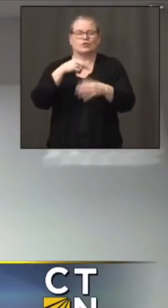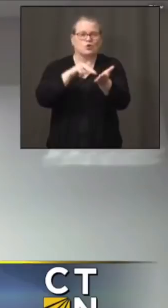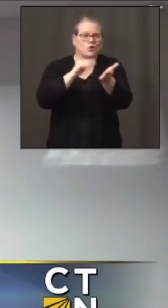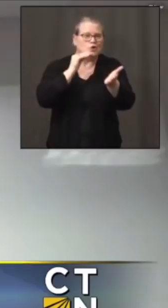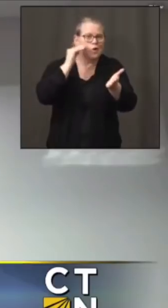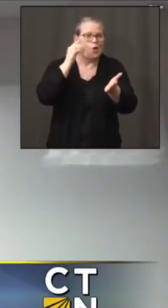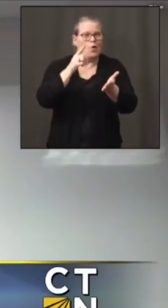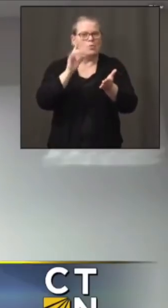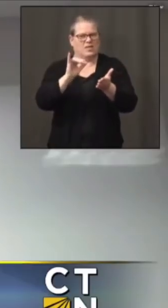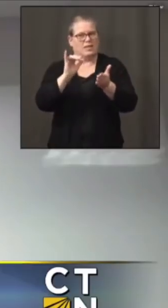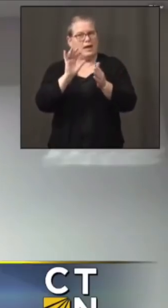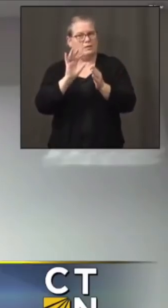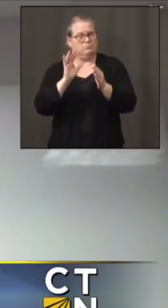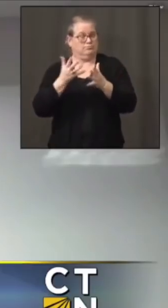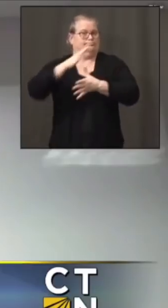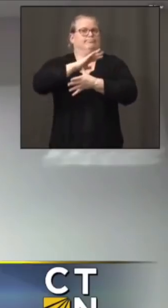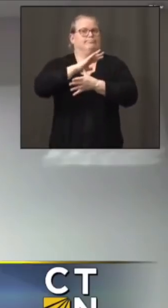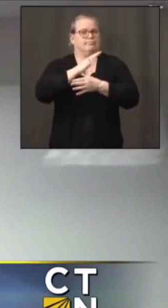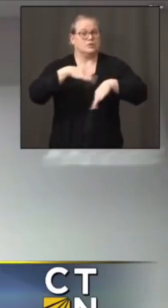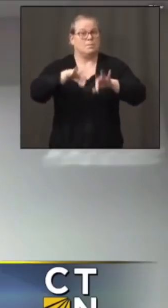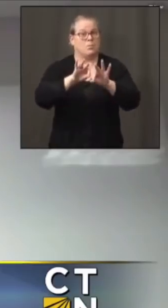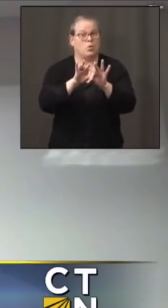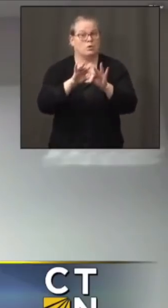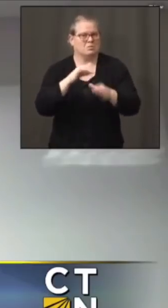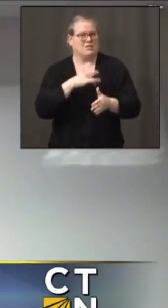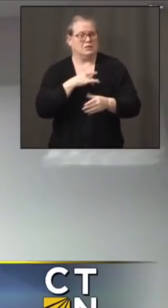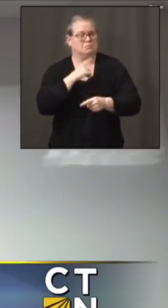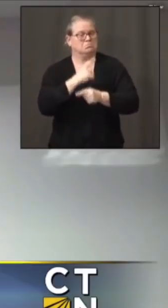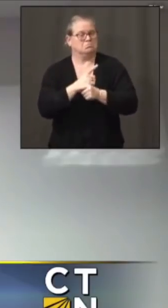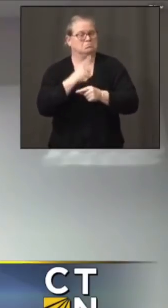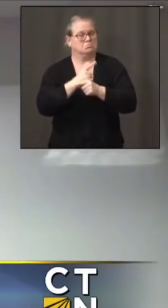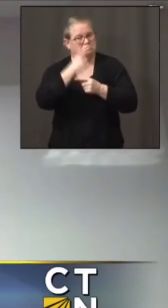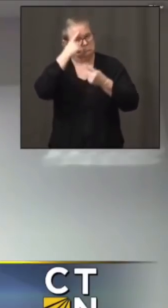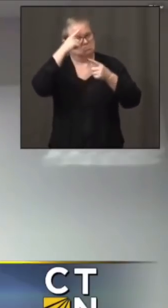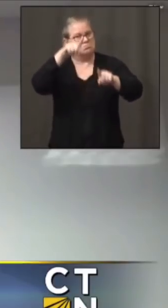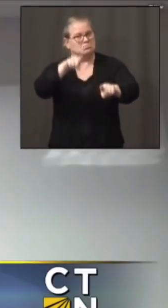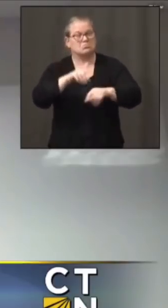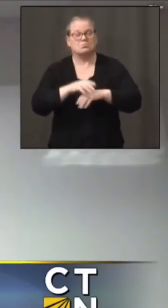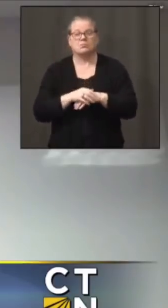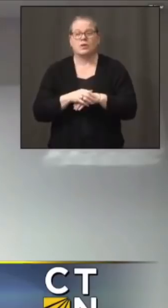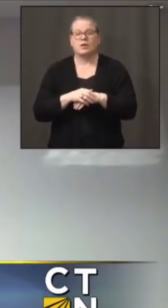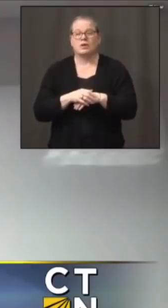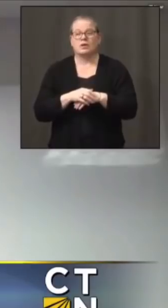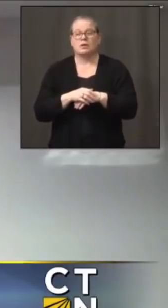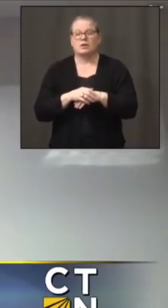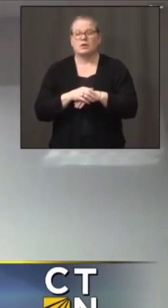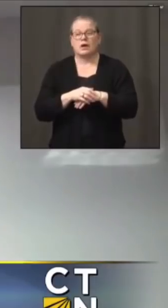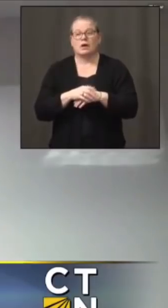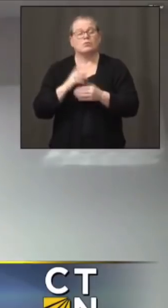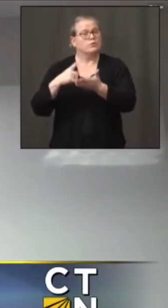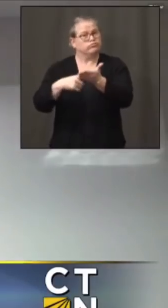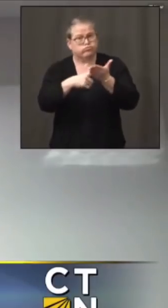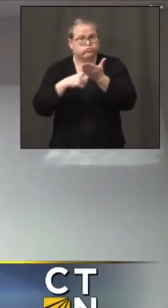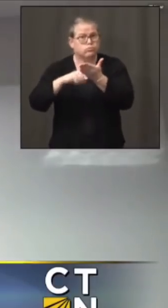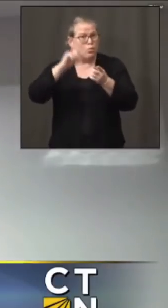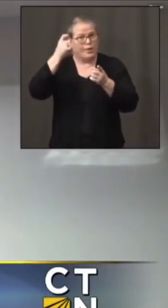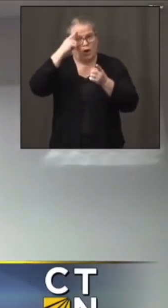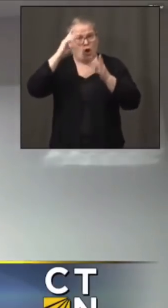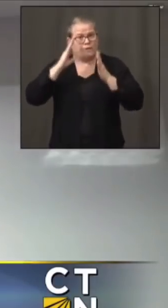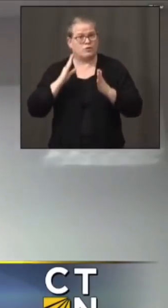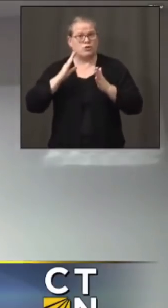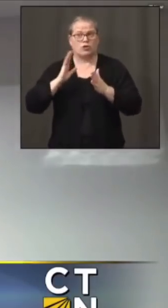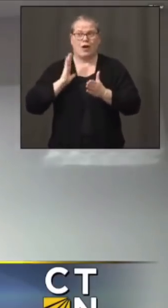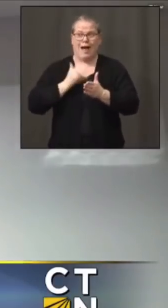those are concerns at some point we might have. And I think, Governor Lamont working with the